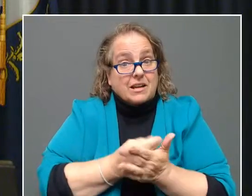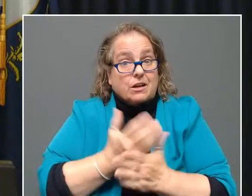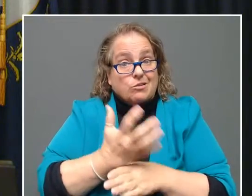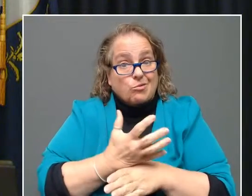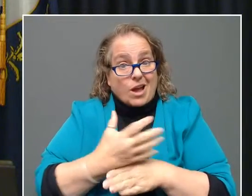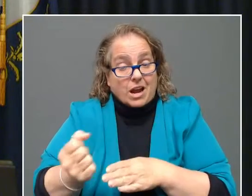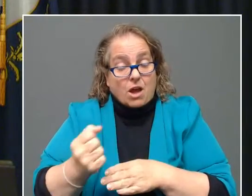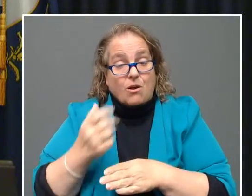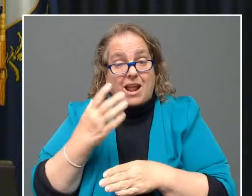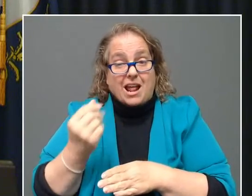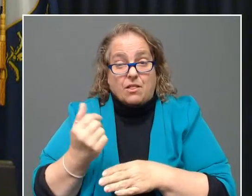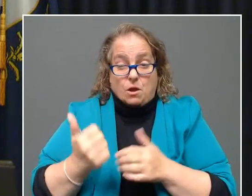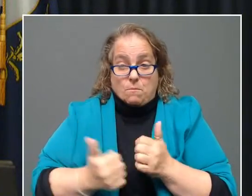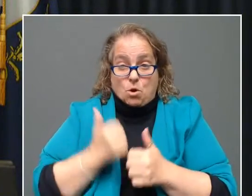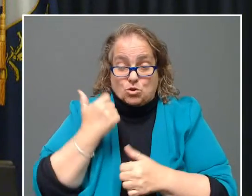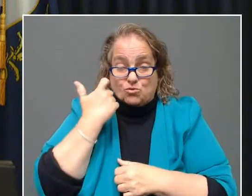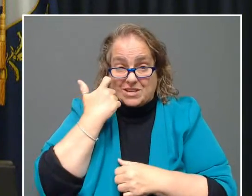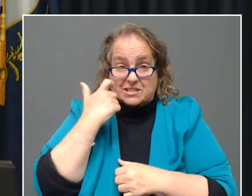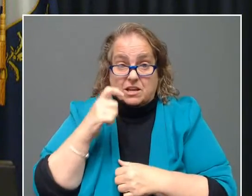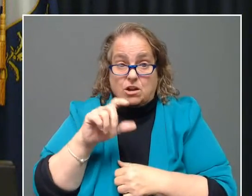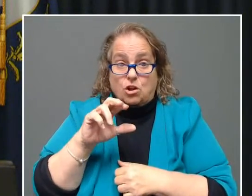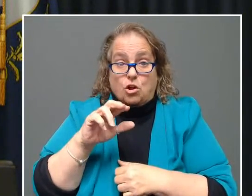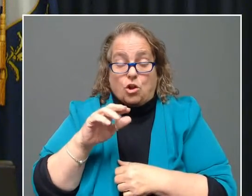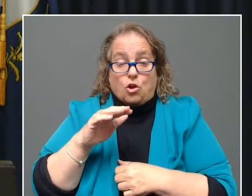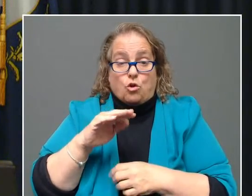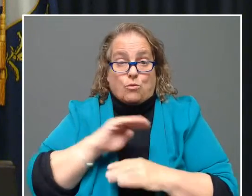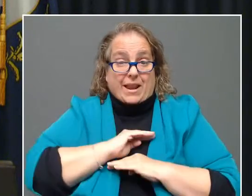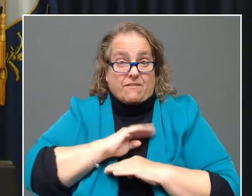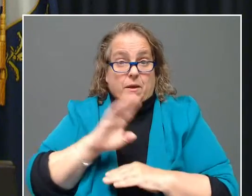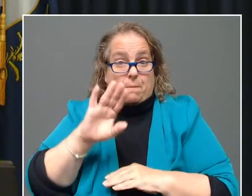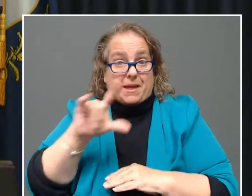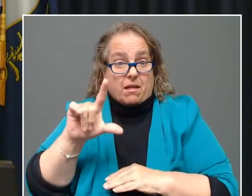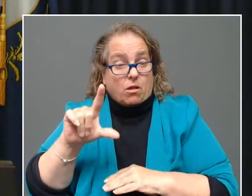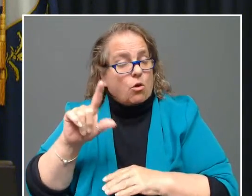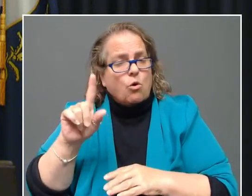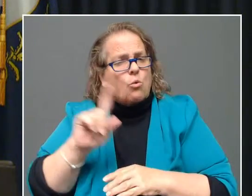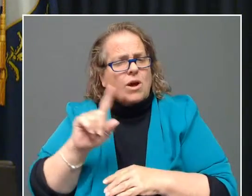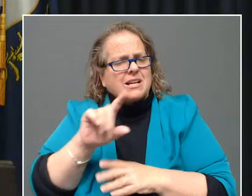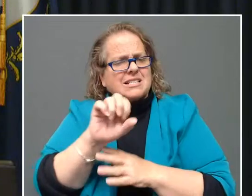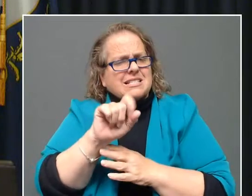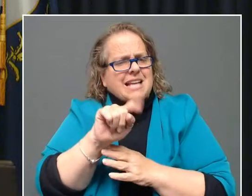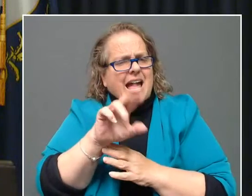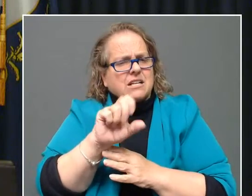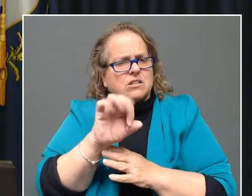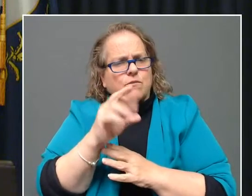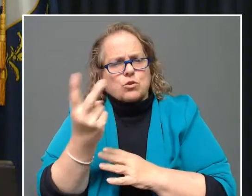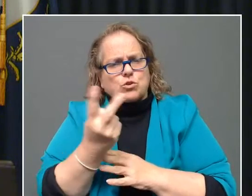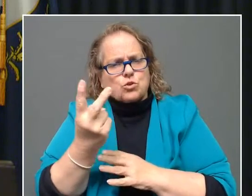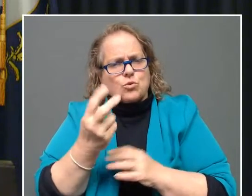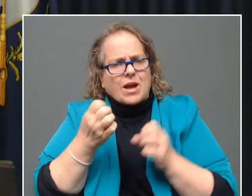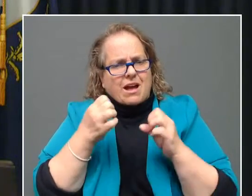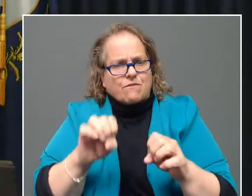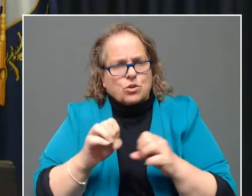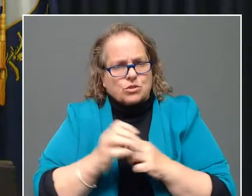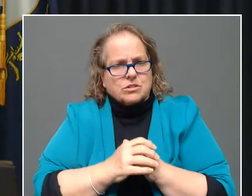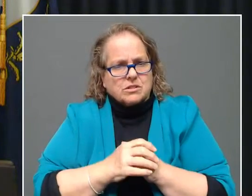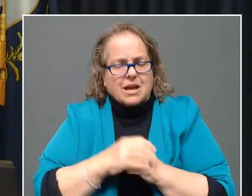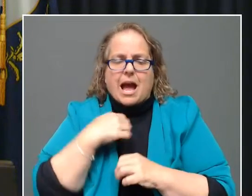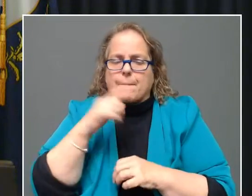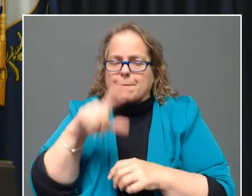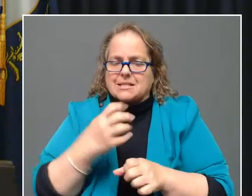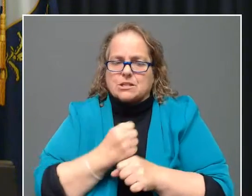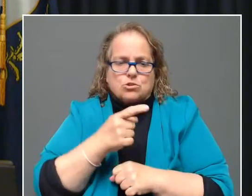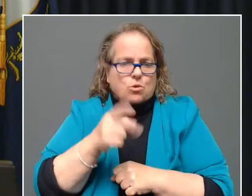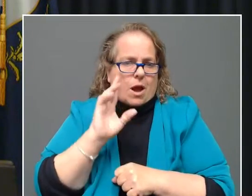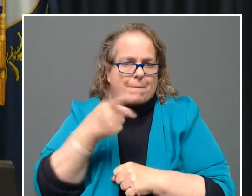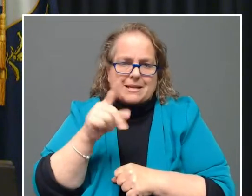as a possible source of relief. What is the status of those efforts? Thank you. I need to get you an update on that. I don't have